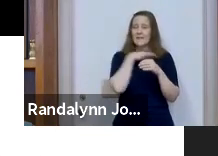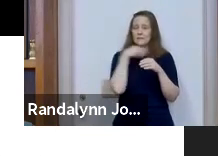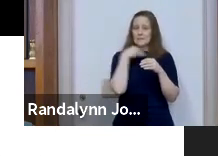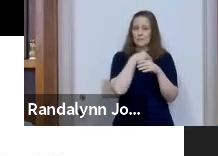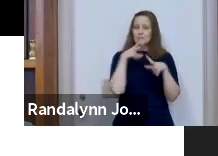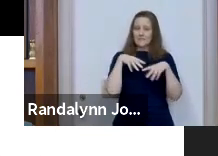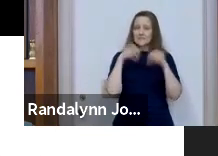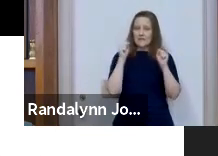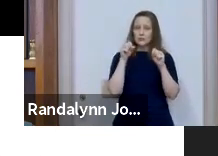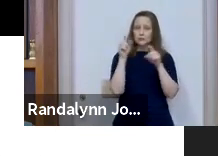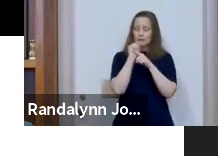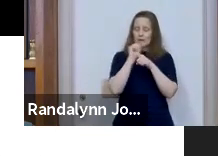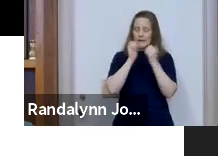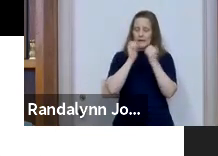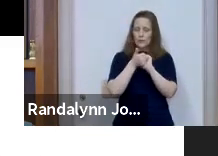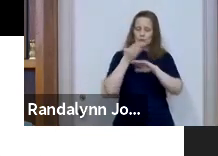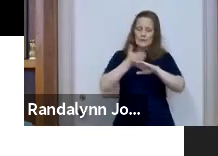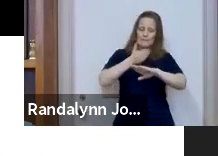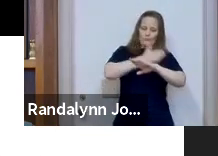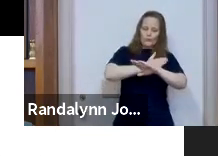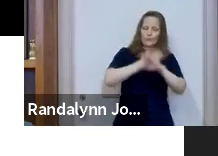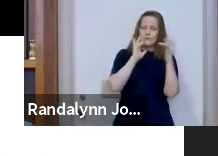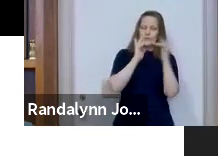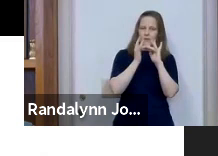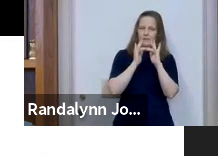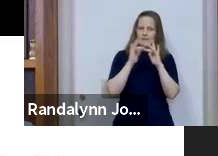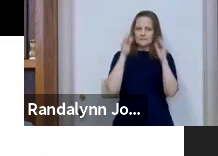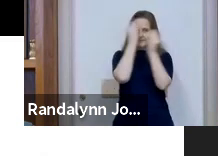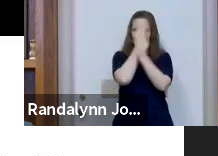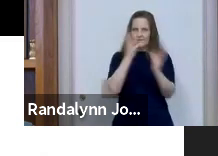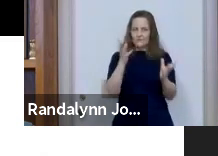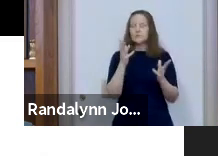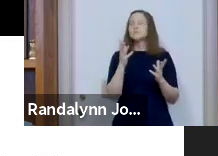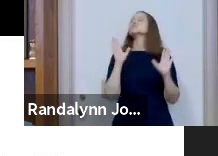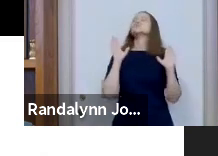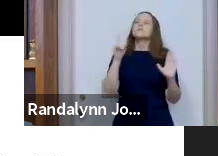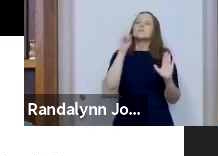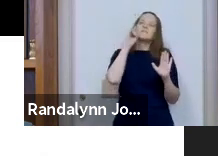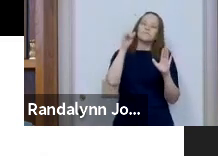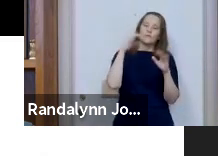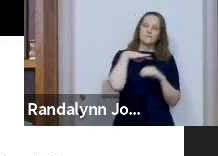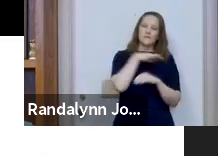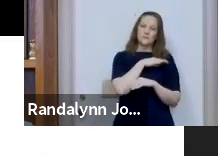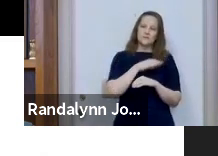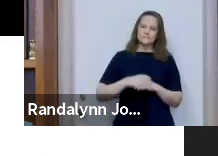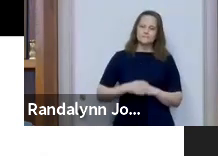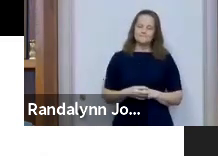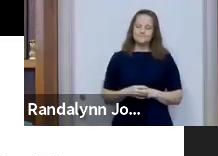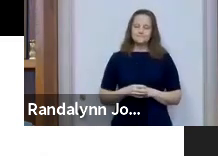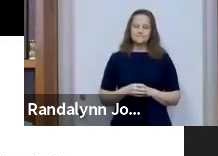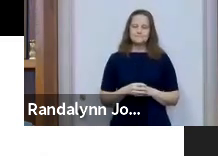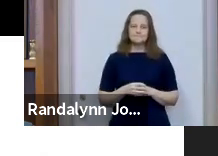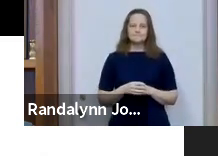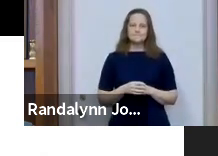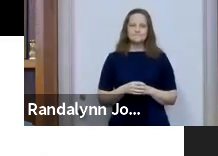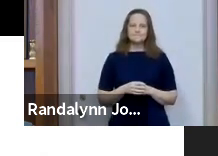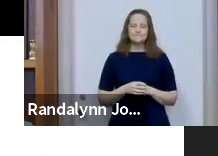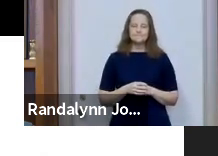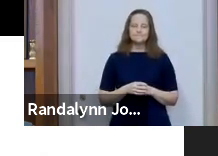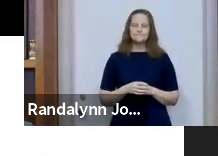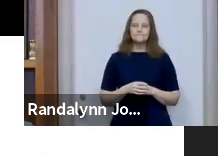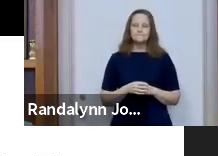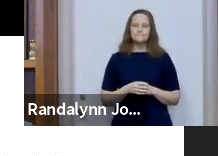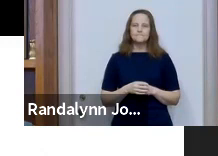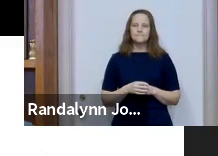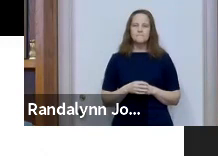training on how to improve remote and online delivery. Great shout out to the faculty who've gone the extra distance to make their courses great for our